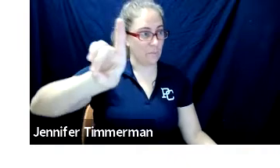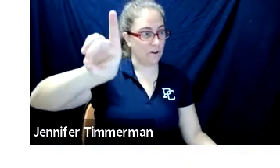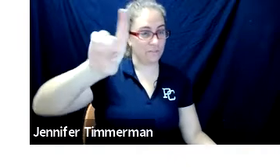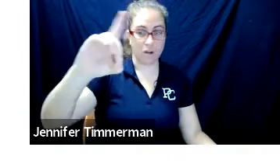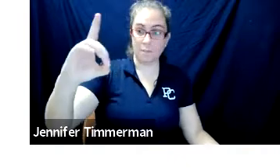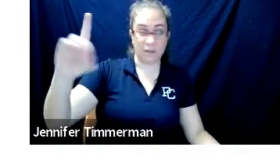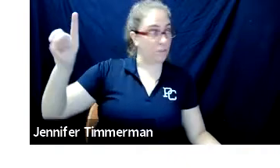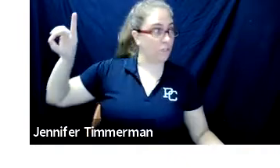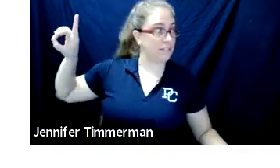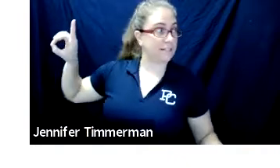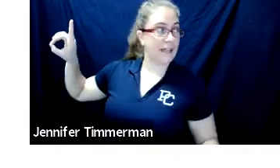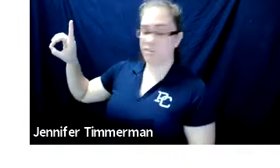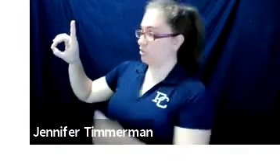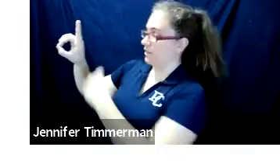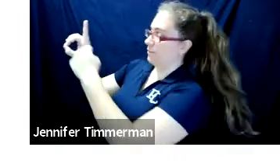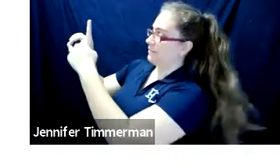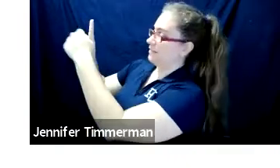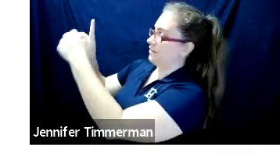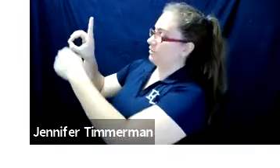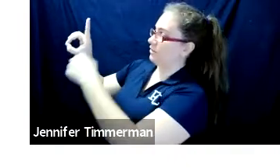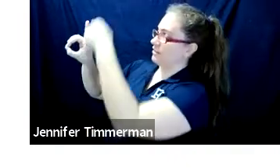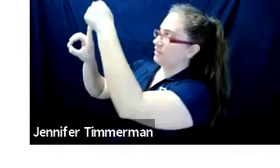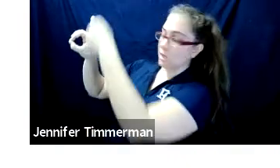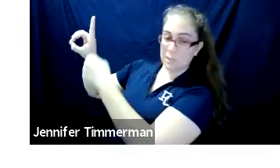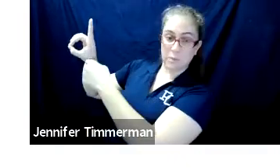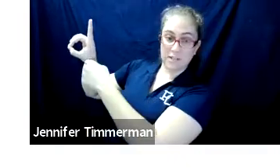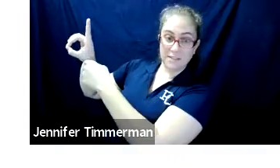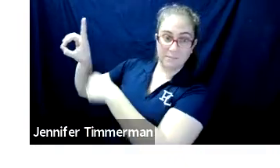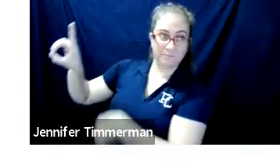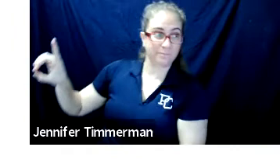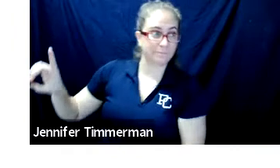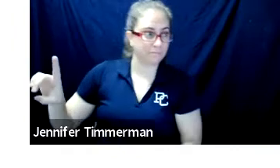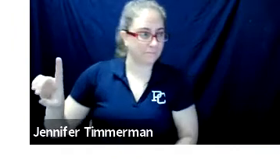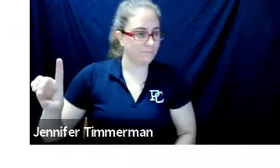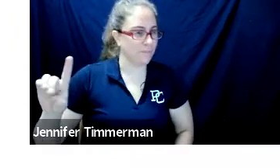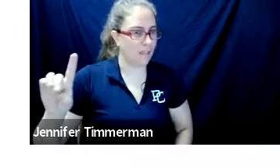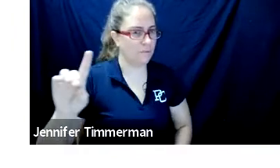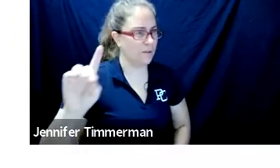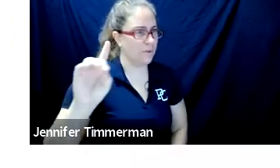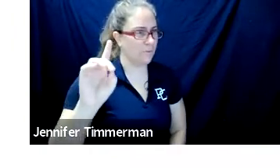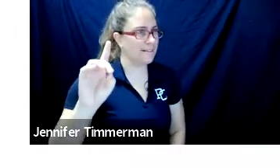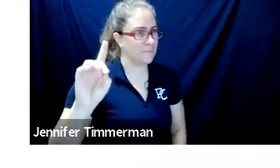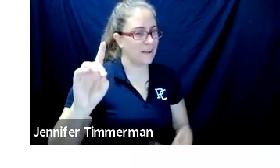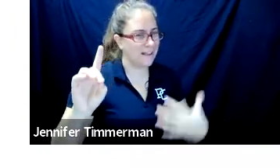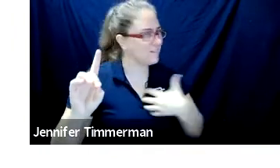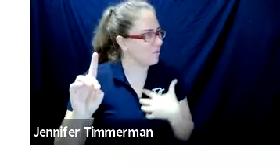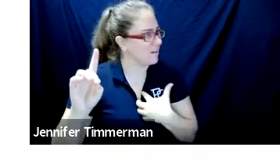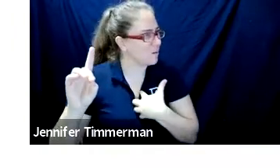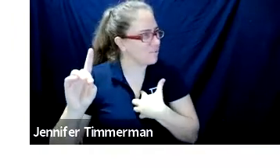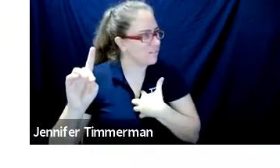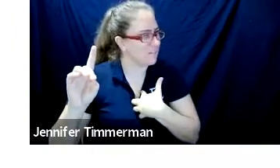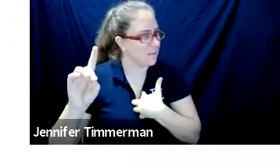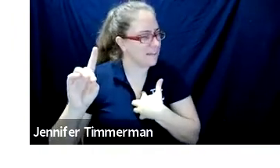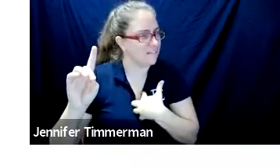with our pointer finger up. And if you look to the side, you should be able to see your letter D there in print. I don't know if anybody writes in print. I still write